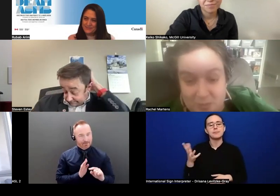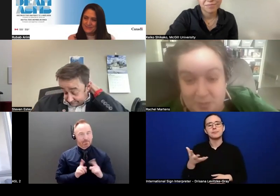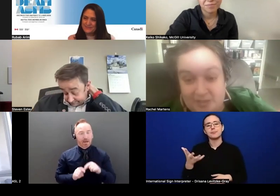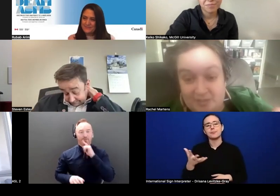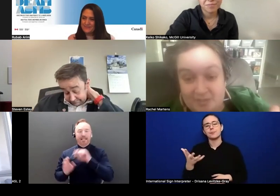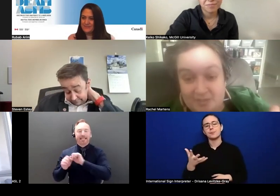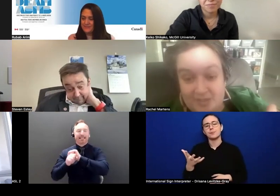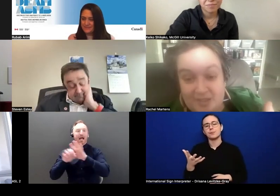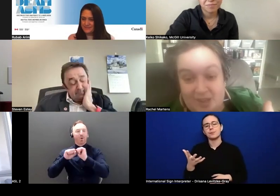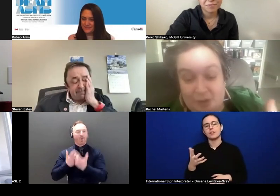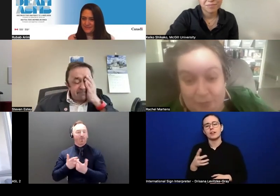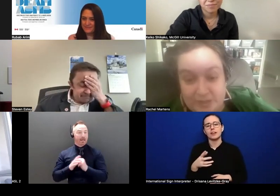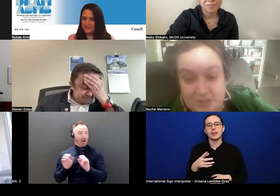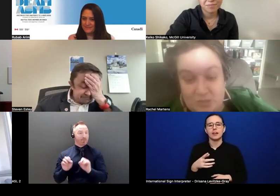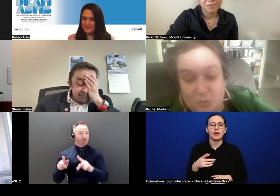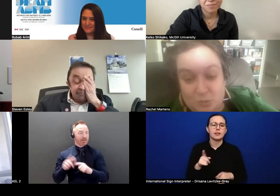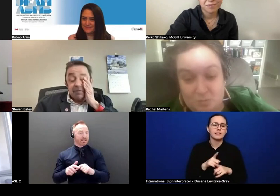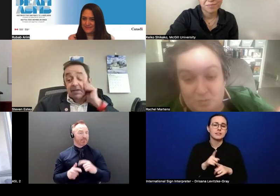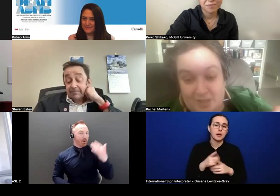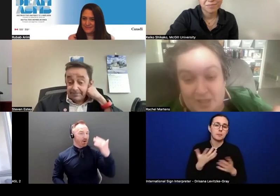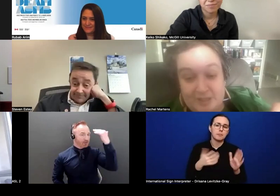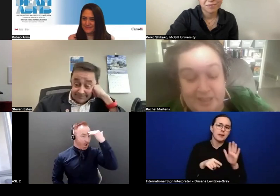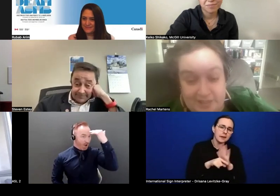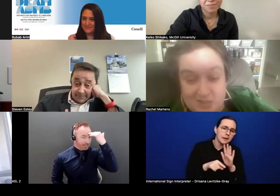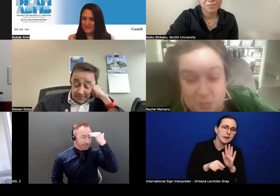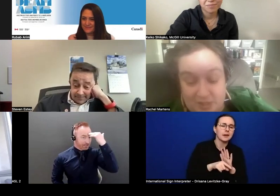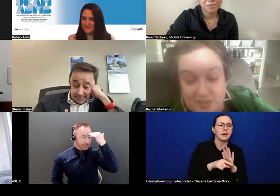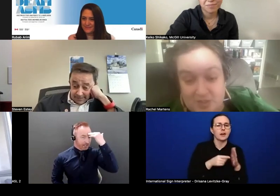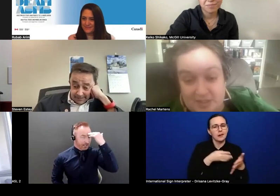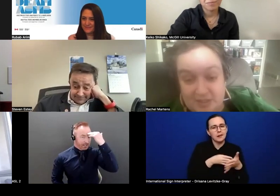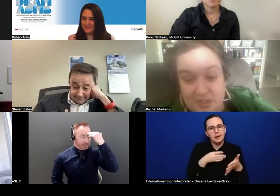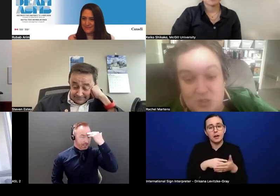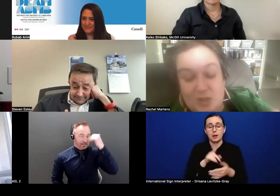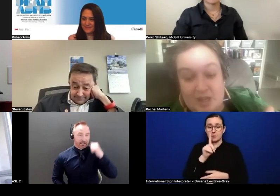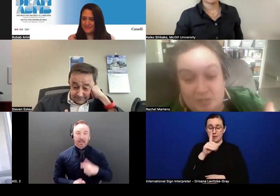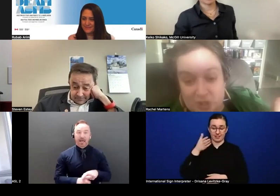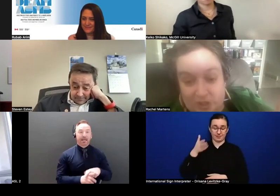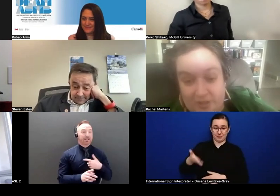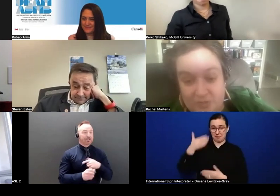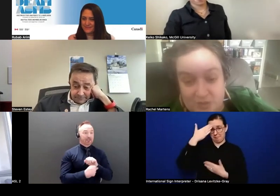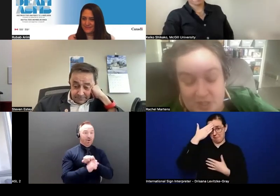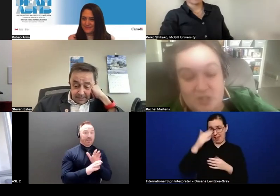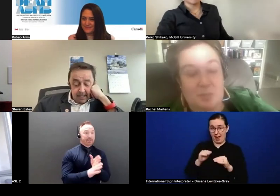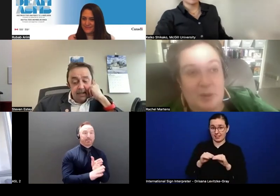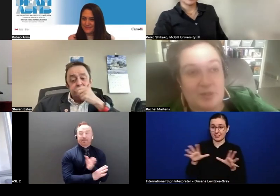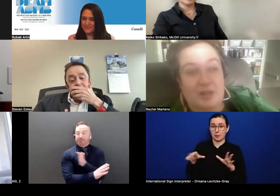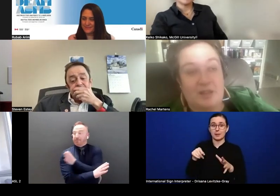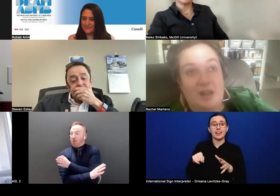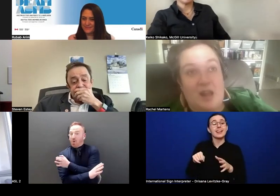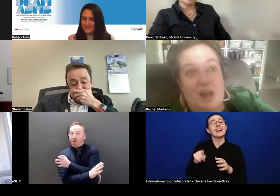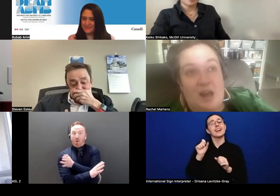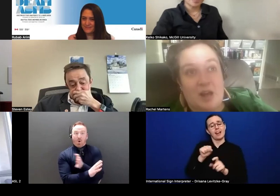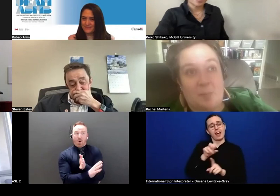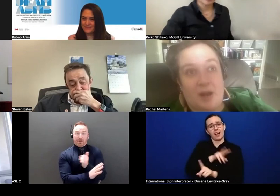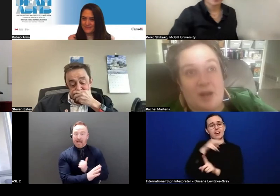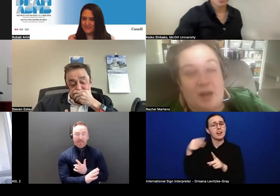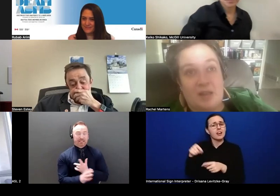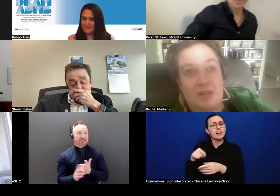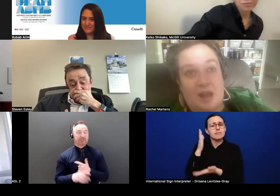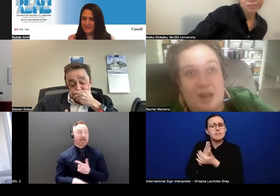never been afforded to Canadians previously, to have larger conversations about that.